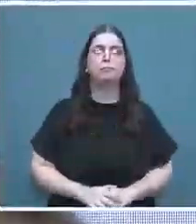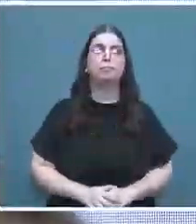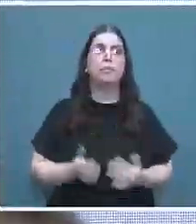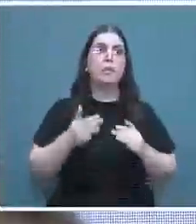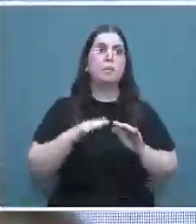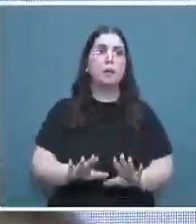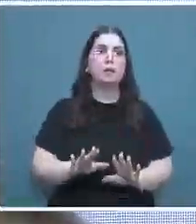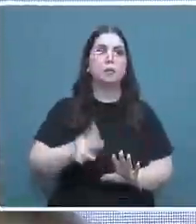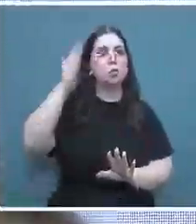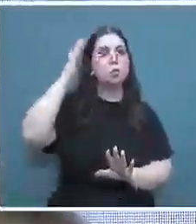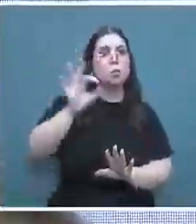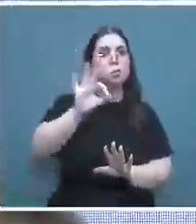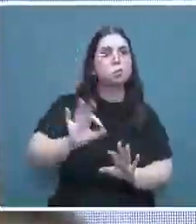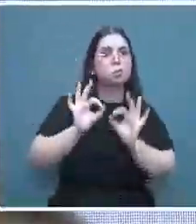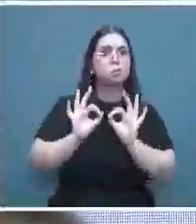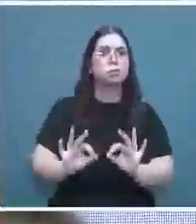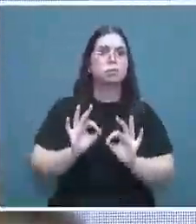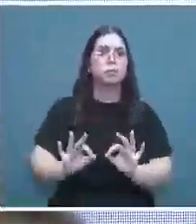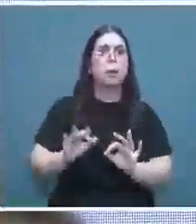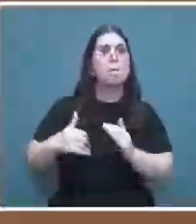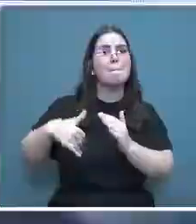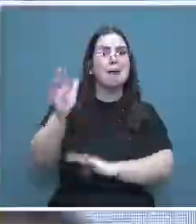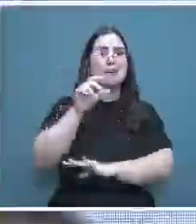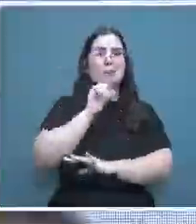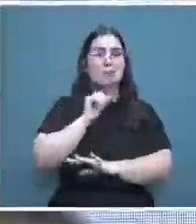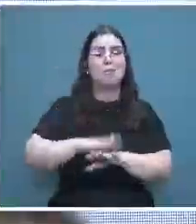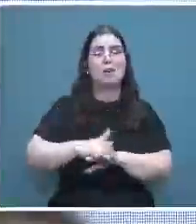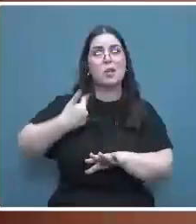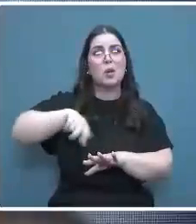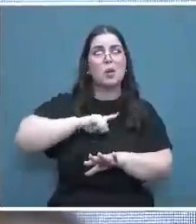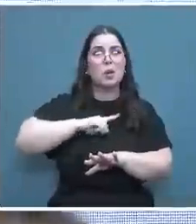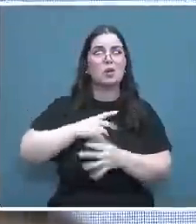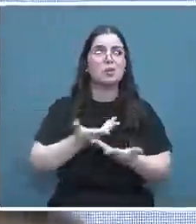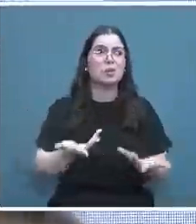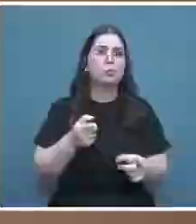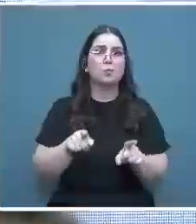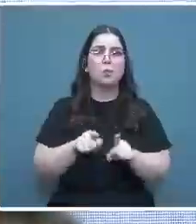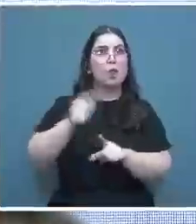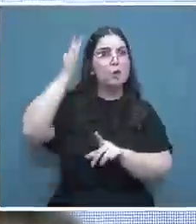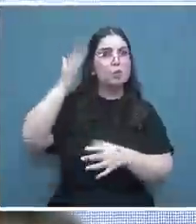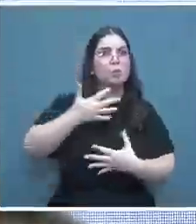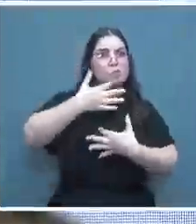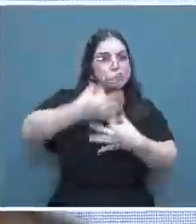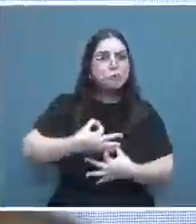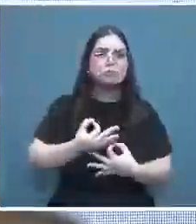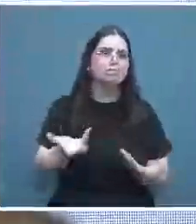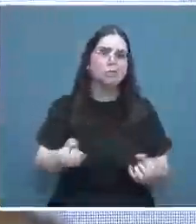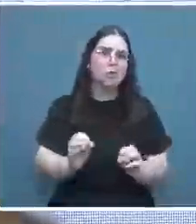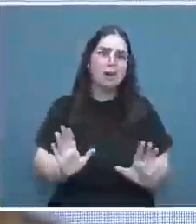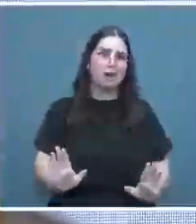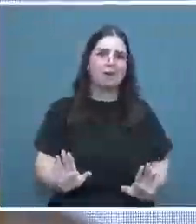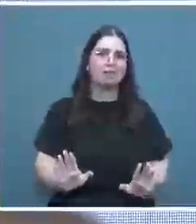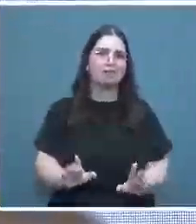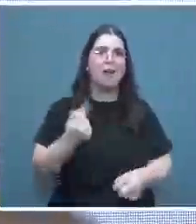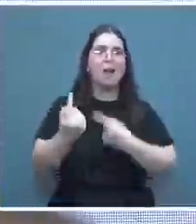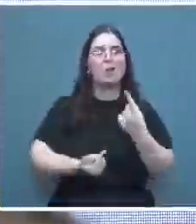However, the true numbers of civilian victims might be much more higher because we are not having the accurate numbers of the civilians that have